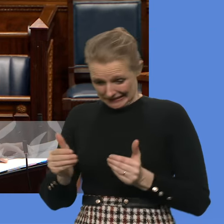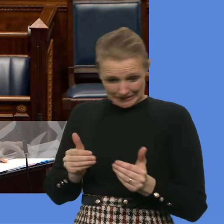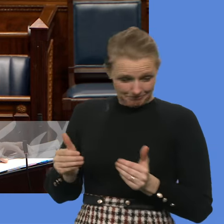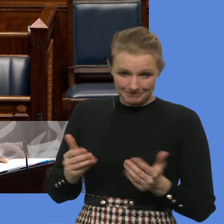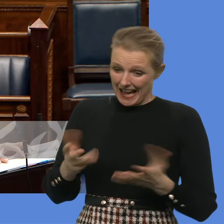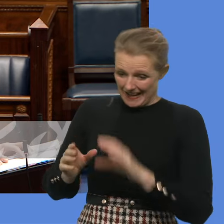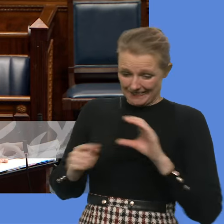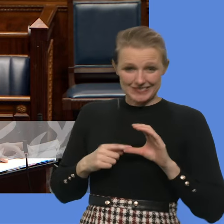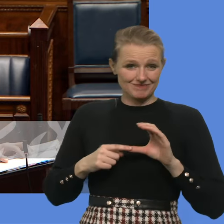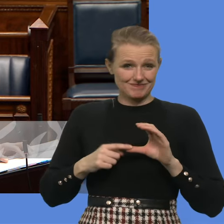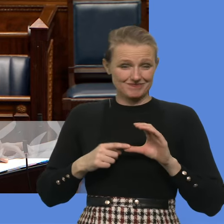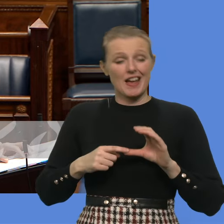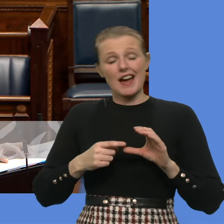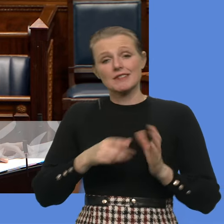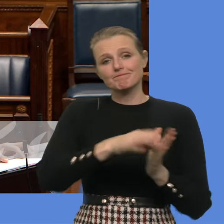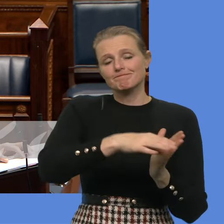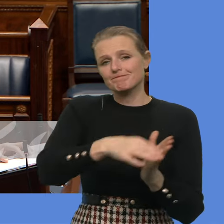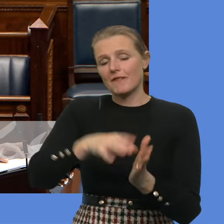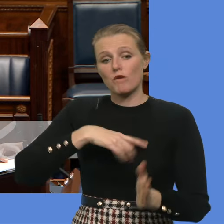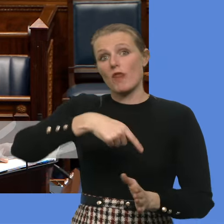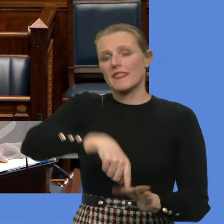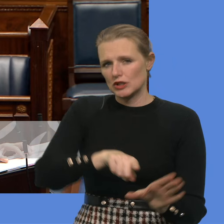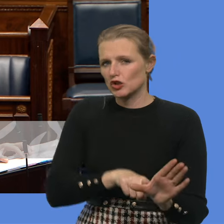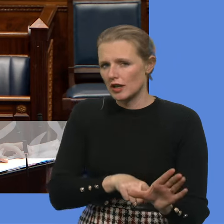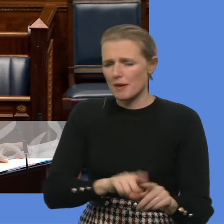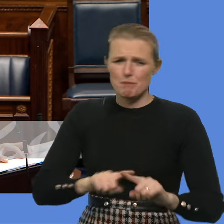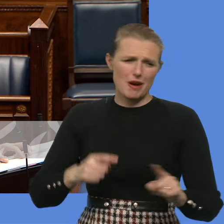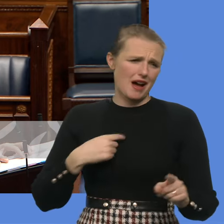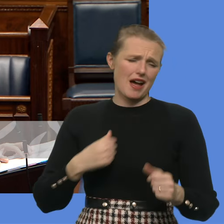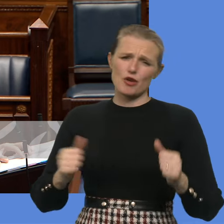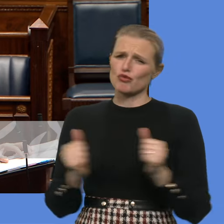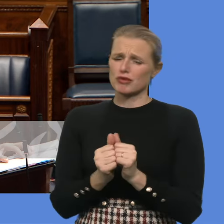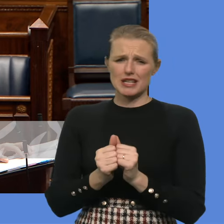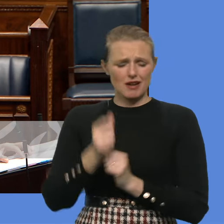to play. So I fully understand. I think it's